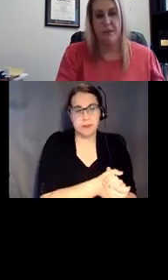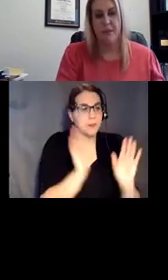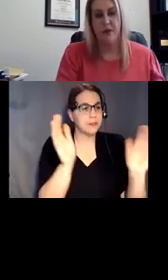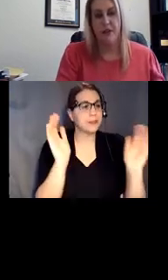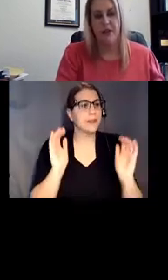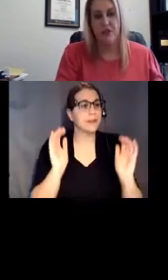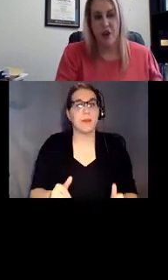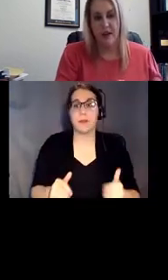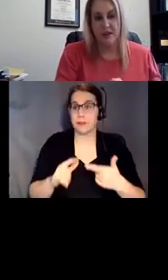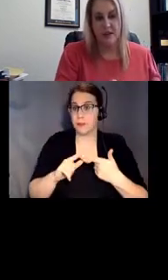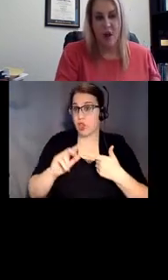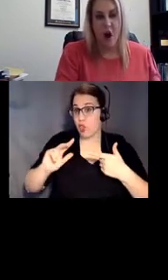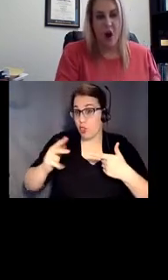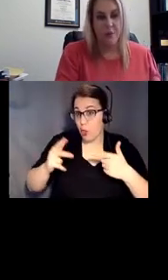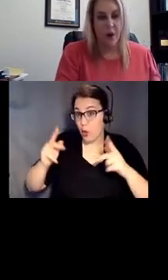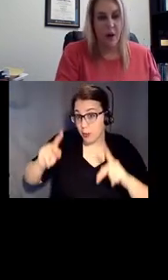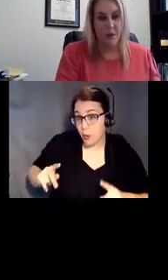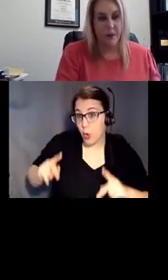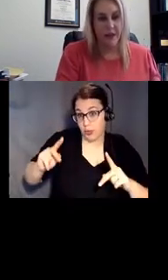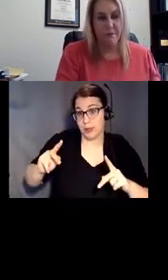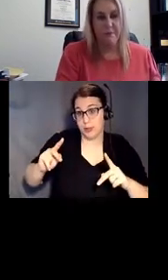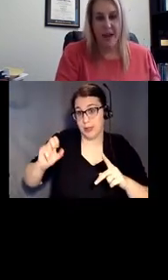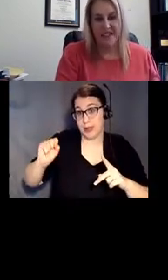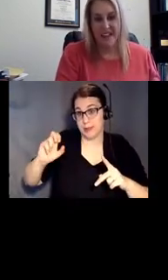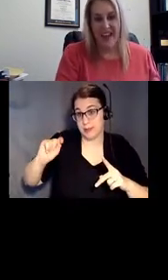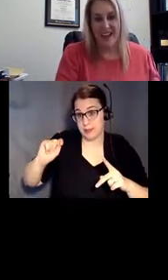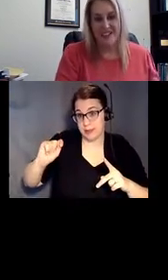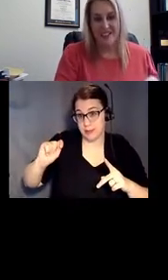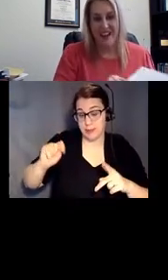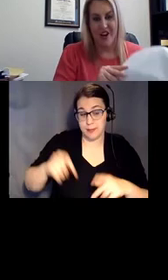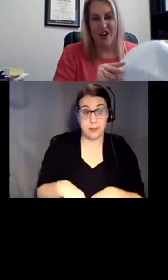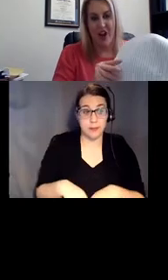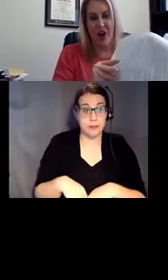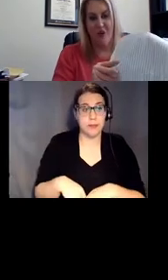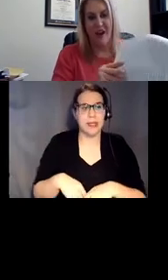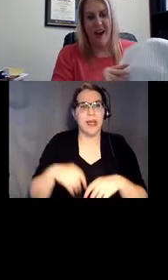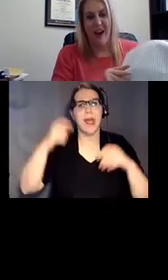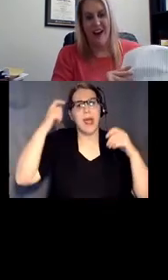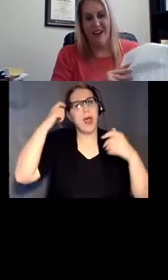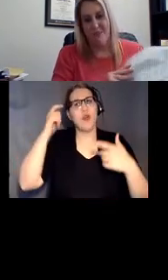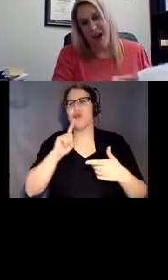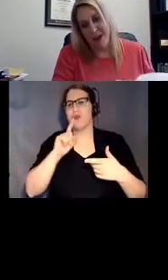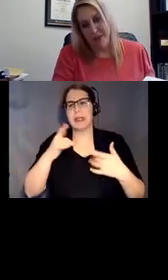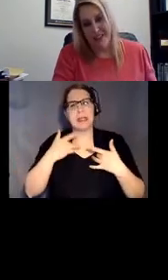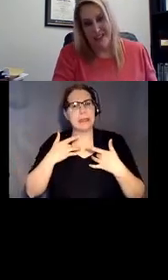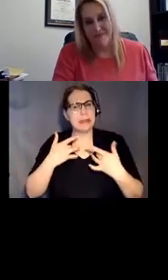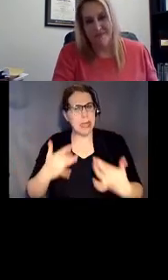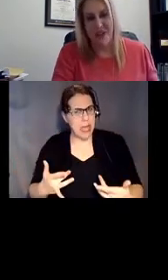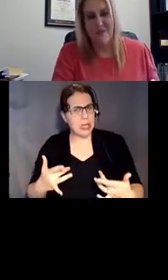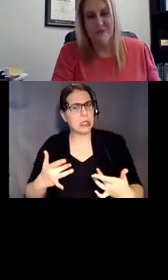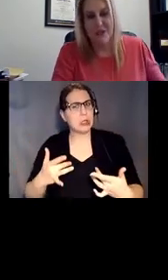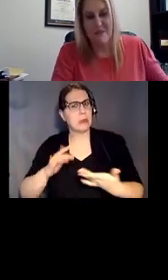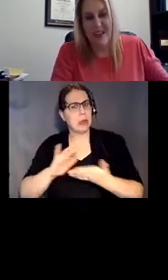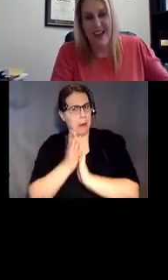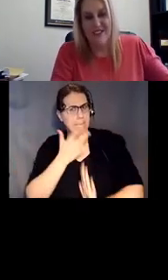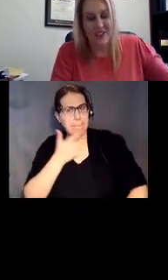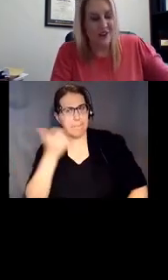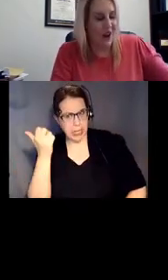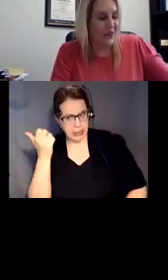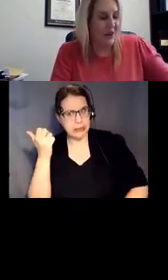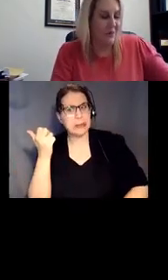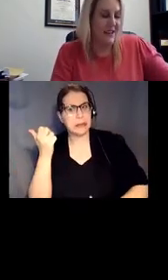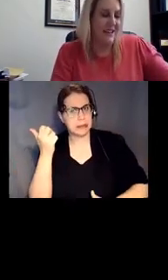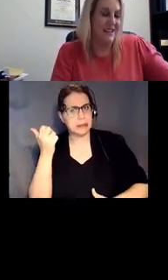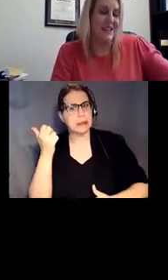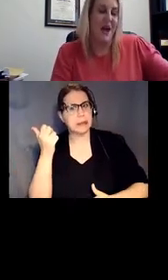Third-party supplemental needs trusts are probably best case scenario, in my opinion. Some may have